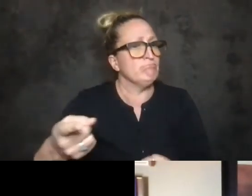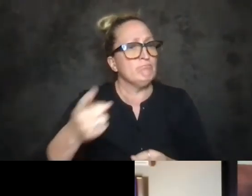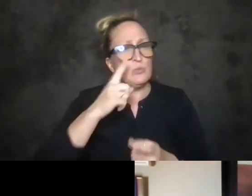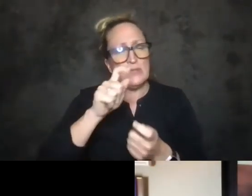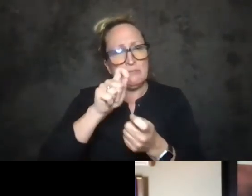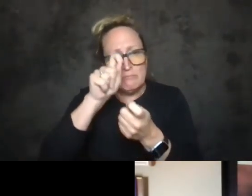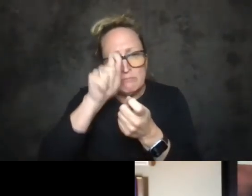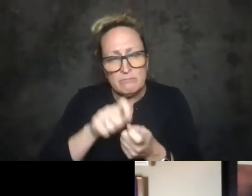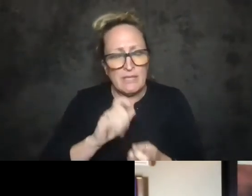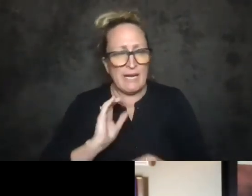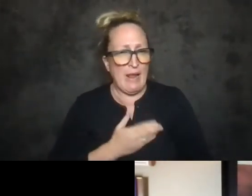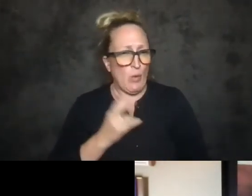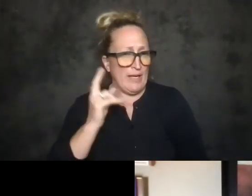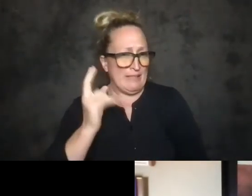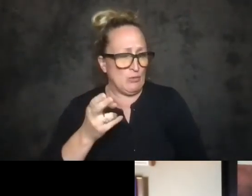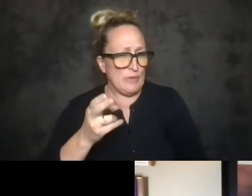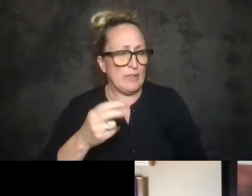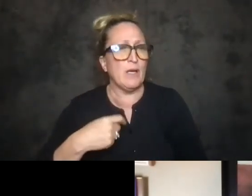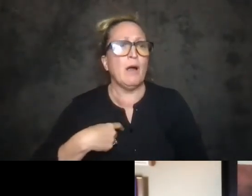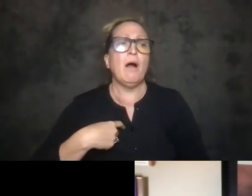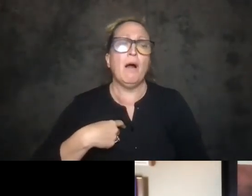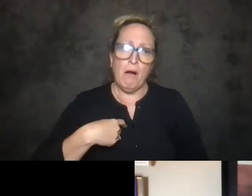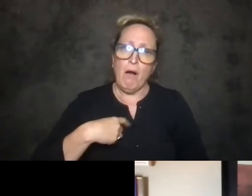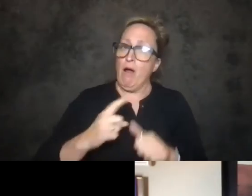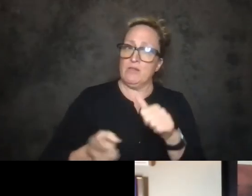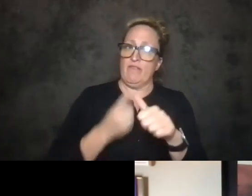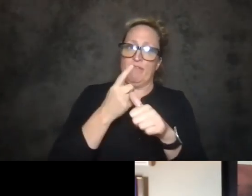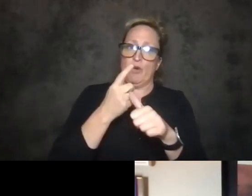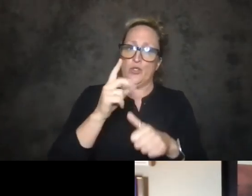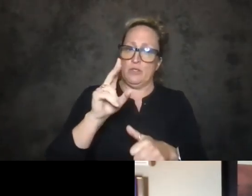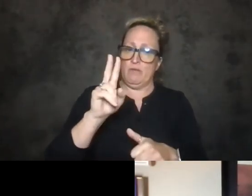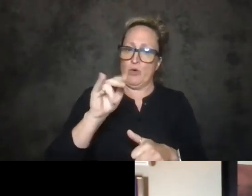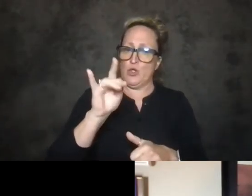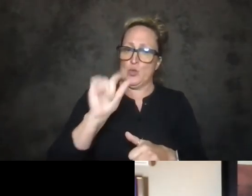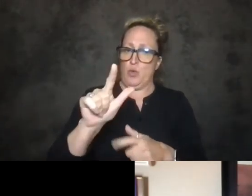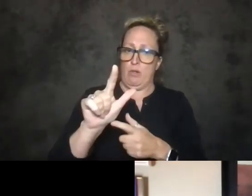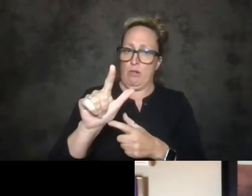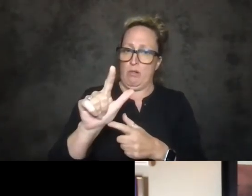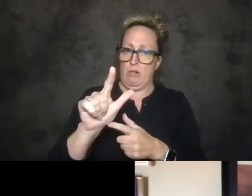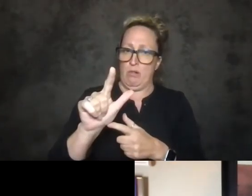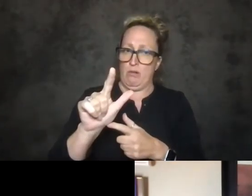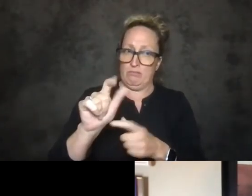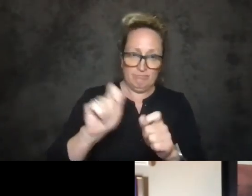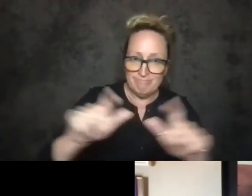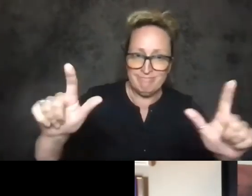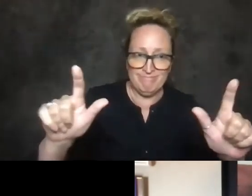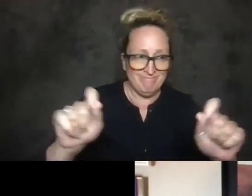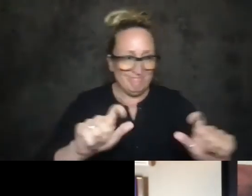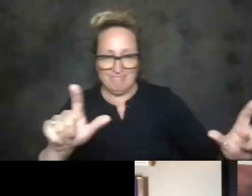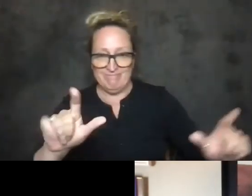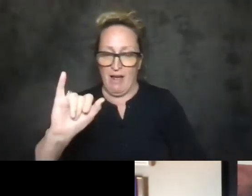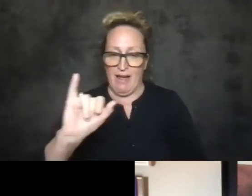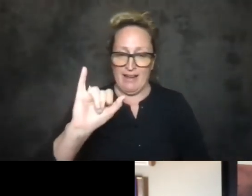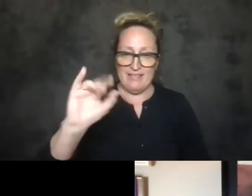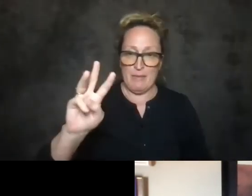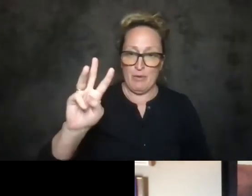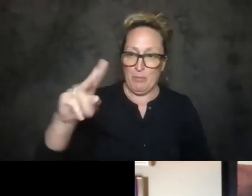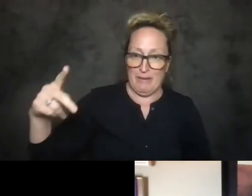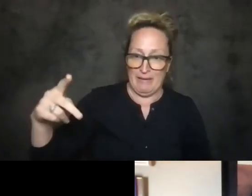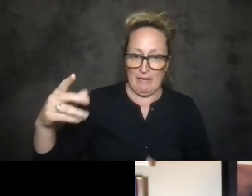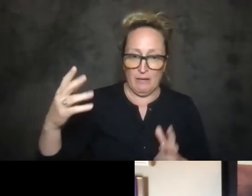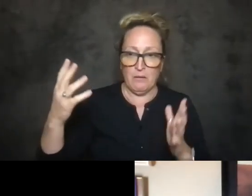particular moment in our history. And it's the first virtual, you know, the first virtual AWP.